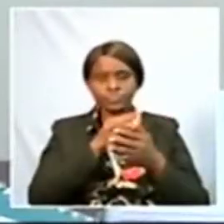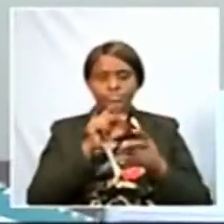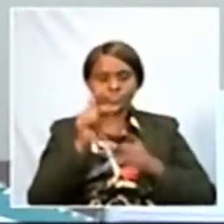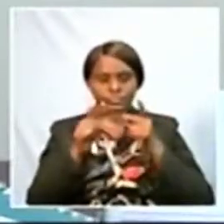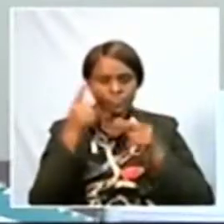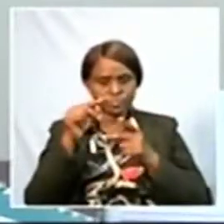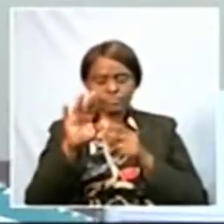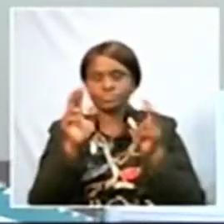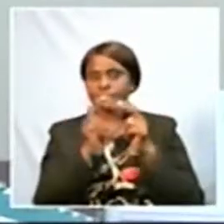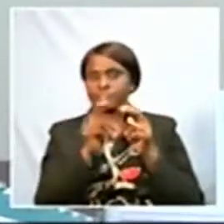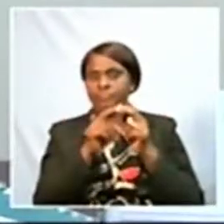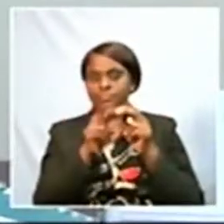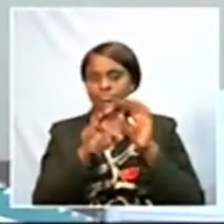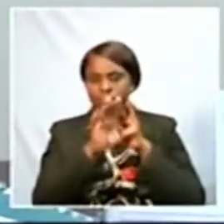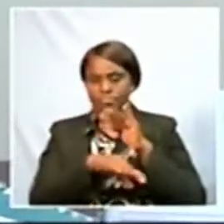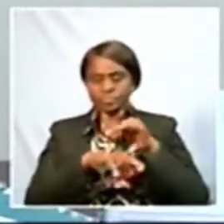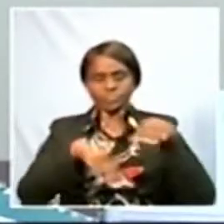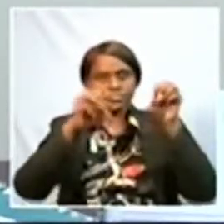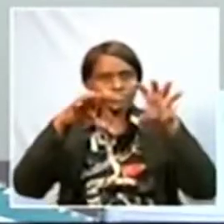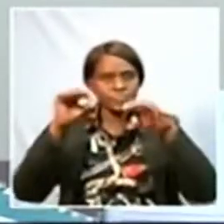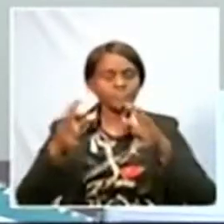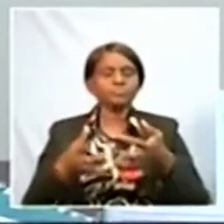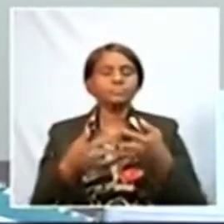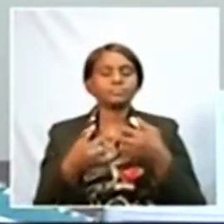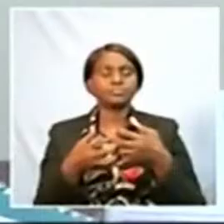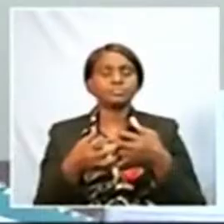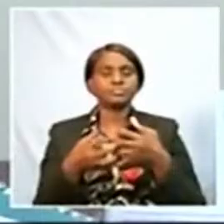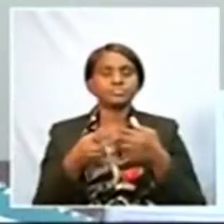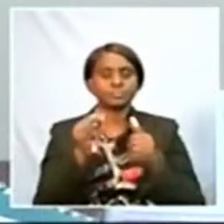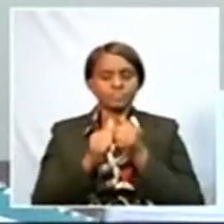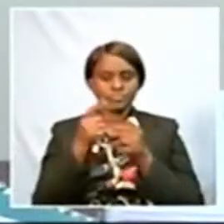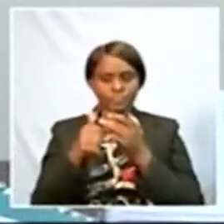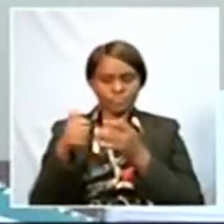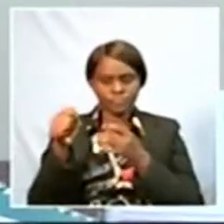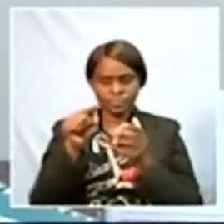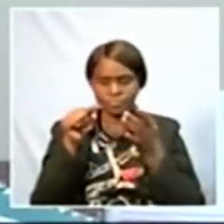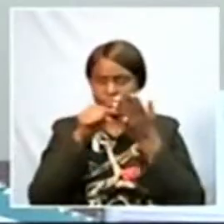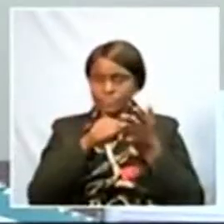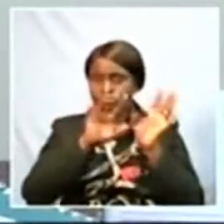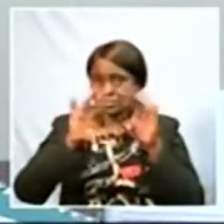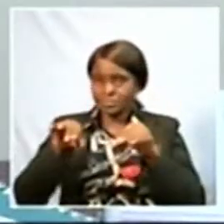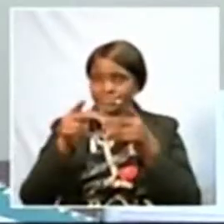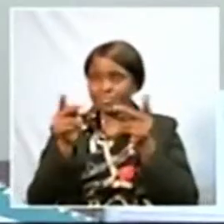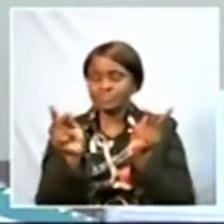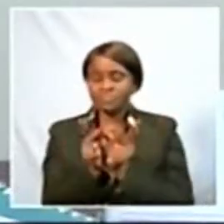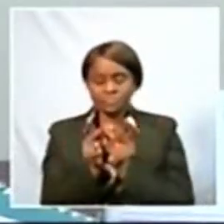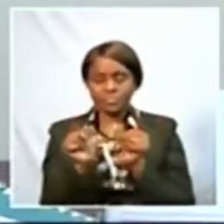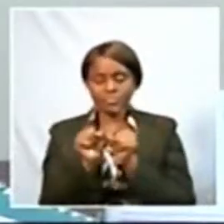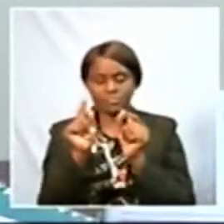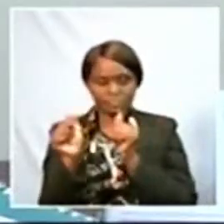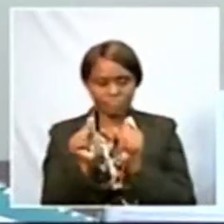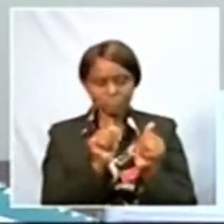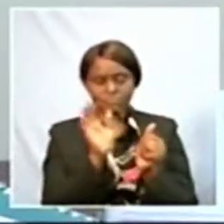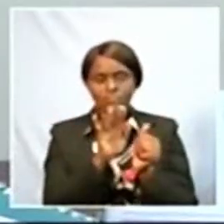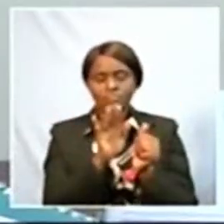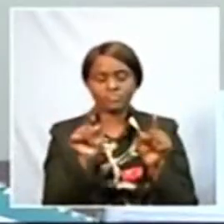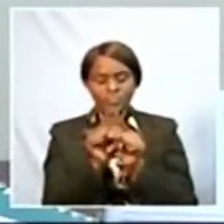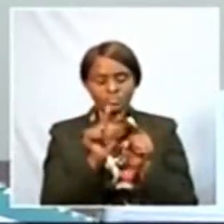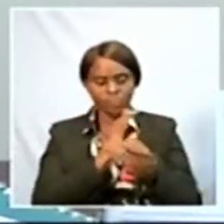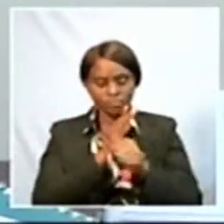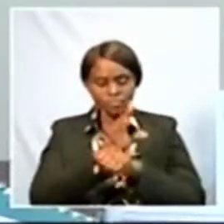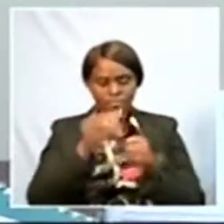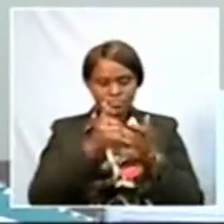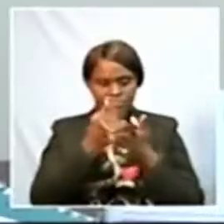initial contract under RICTRO Civil Engineering, which was due to site abandonment. Action taken. Following